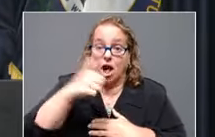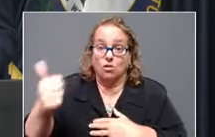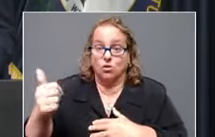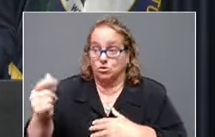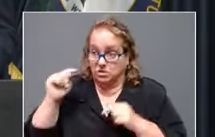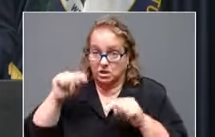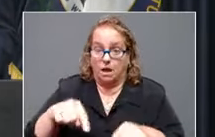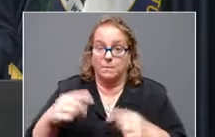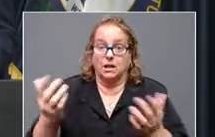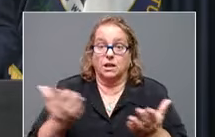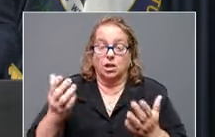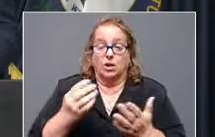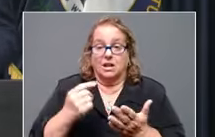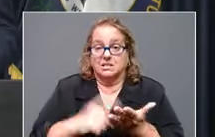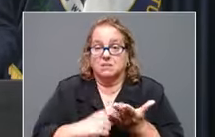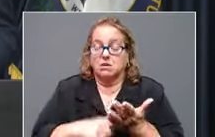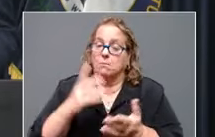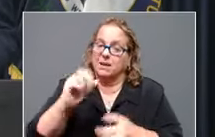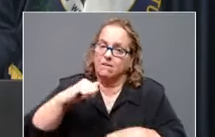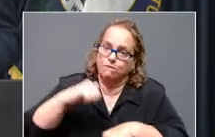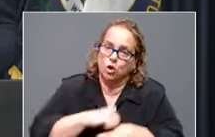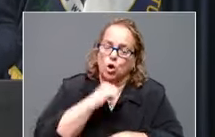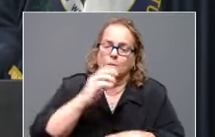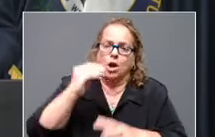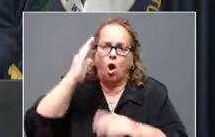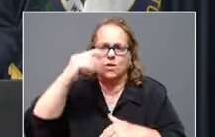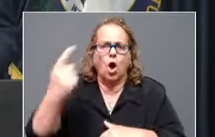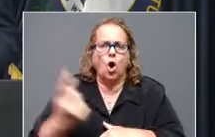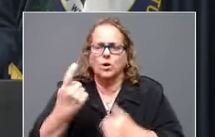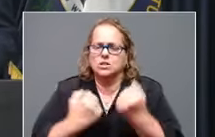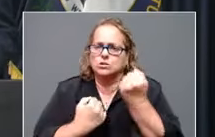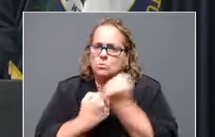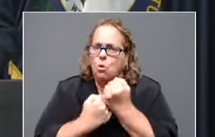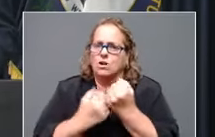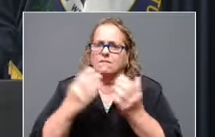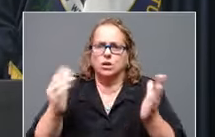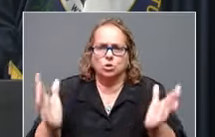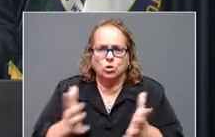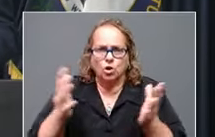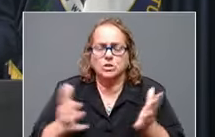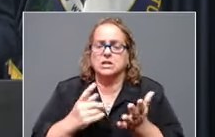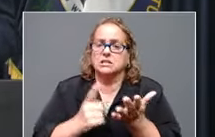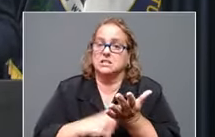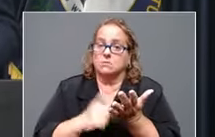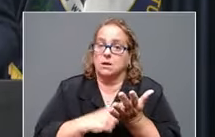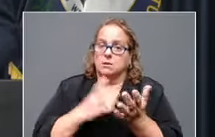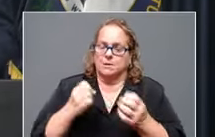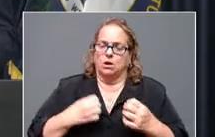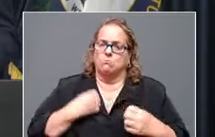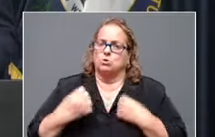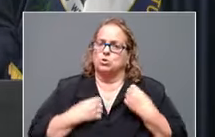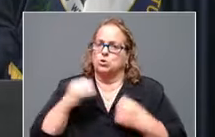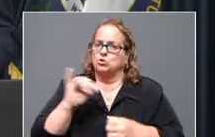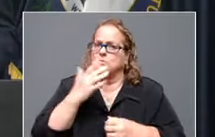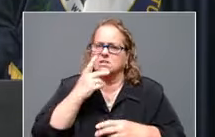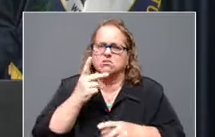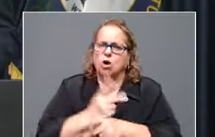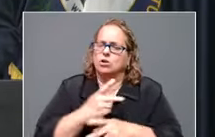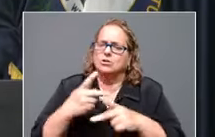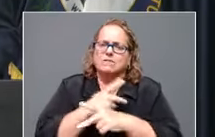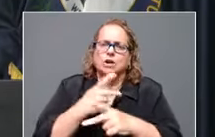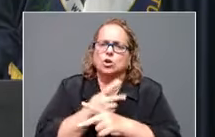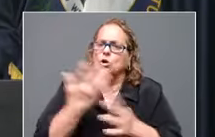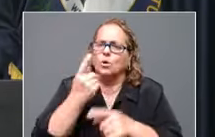off a litany of angry things about where we haven't pulled together. That all leads to a very terrible